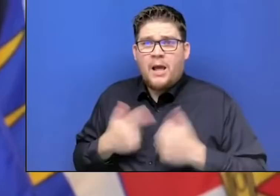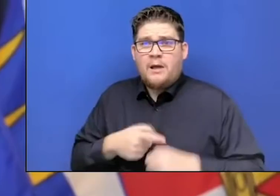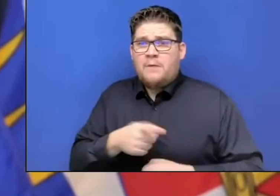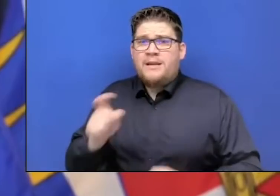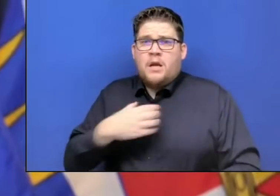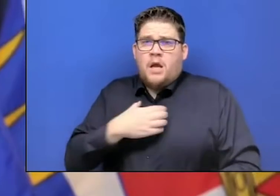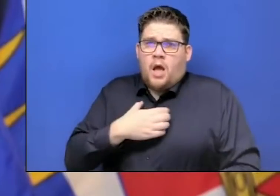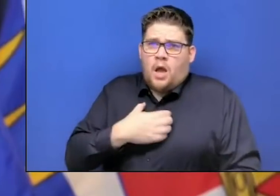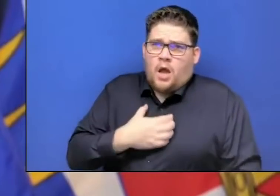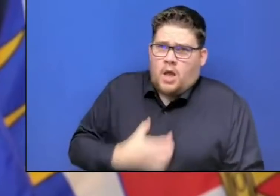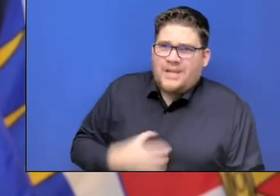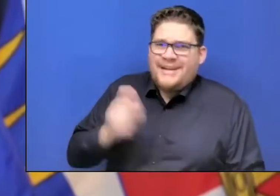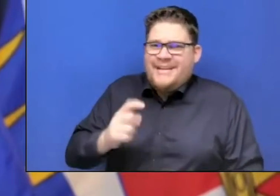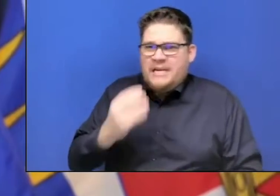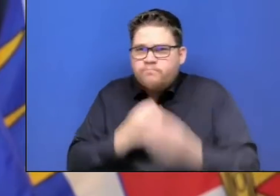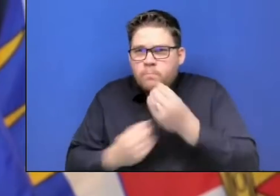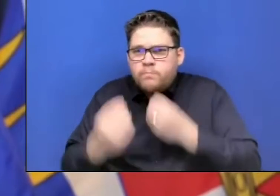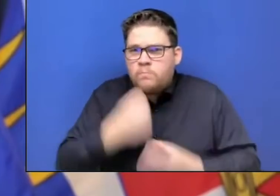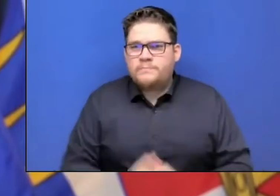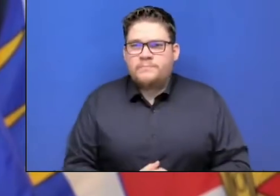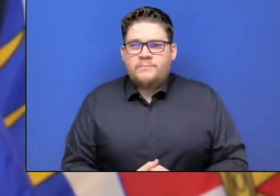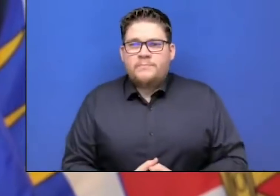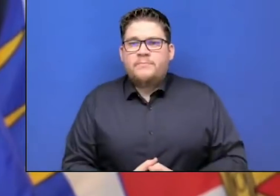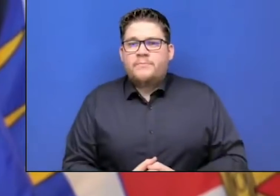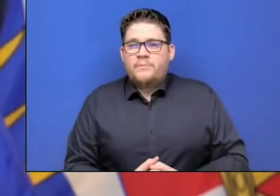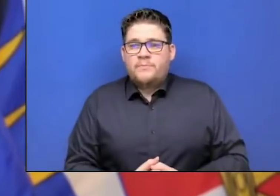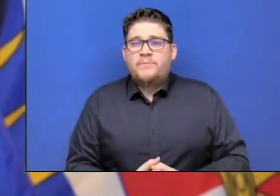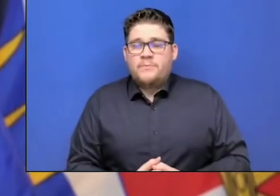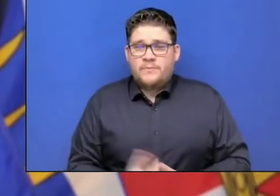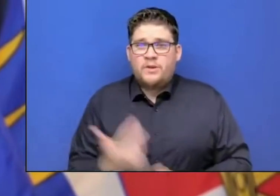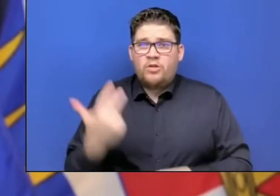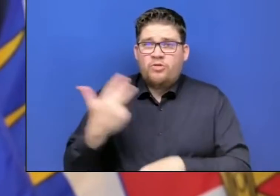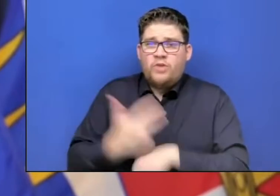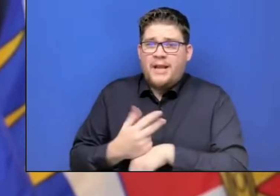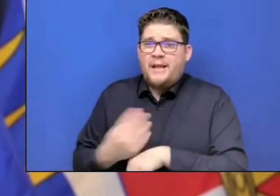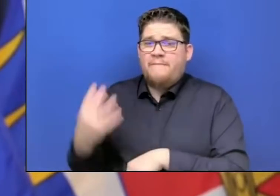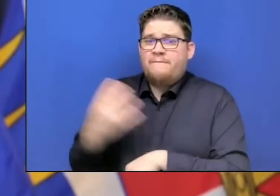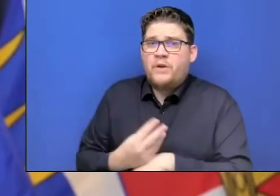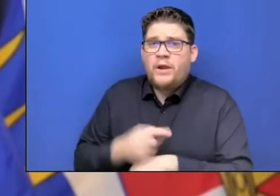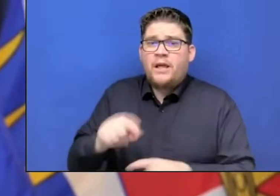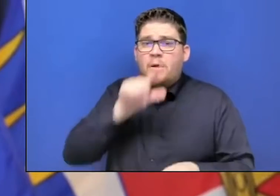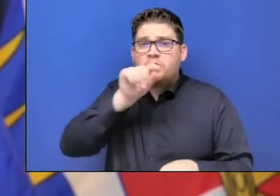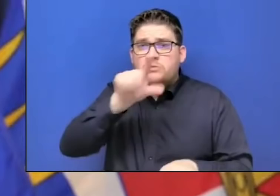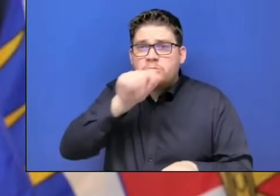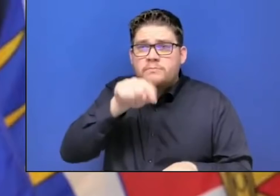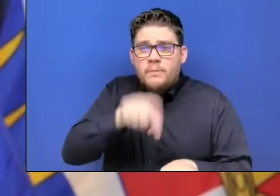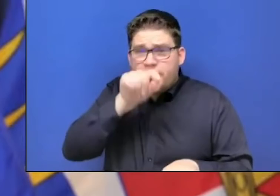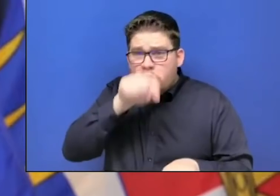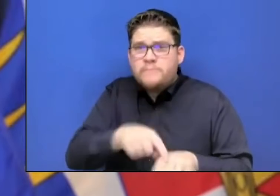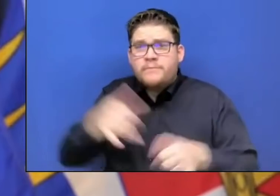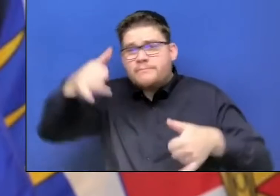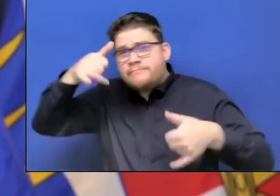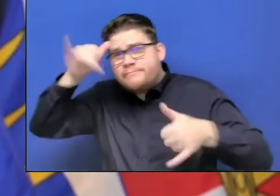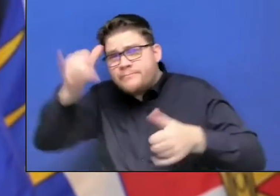of about 3 to 4 days in our poultry sector, in our dairy sector, but those stores are running out now.